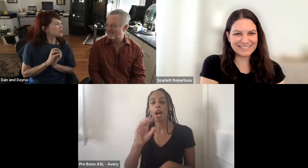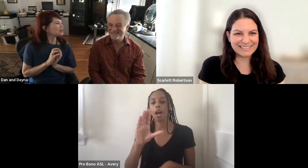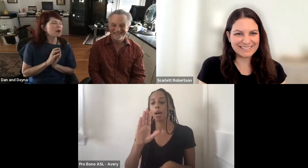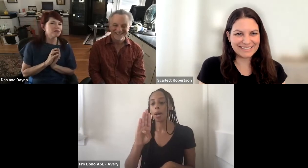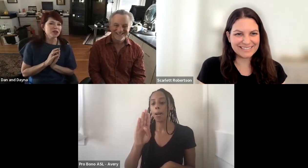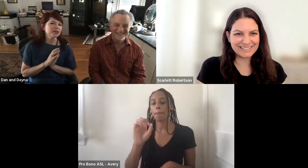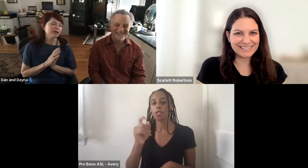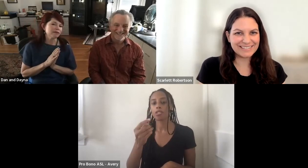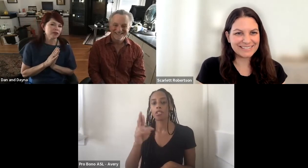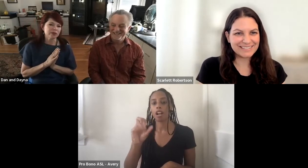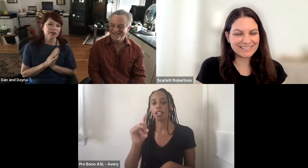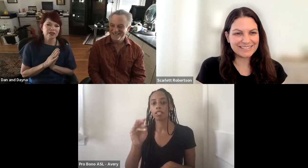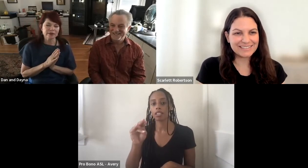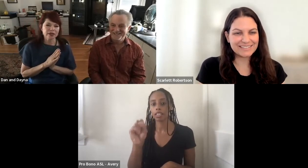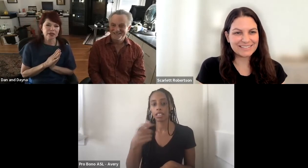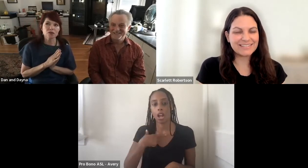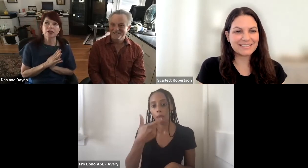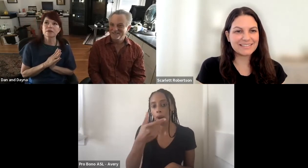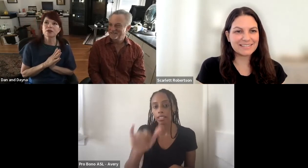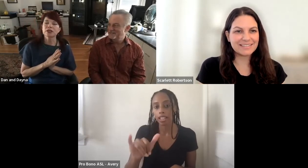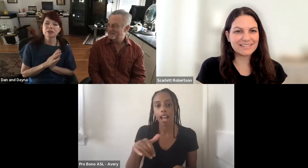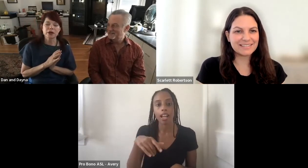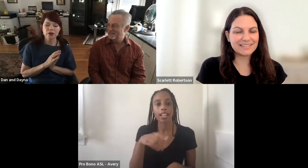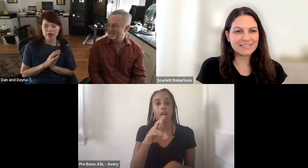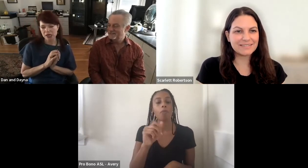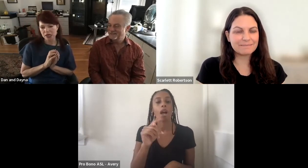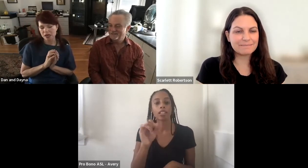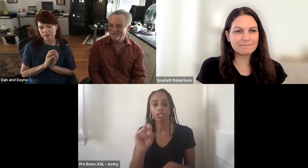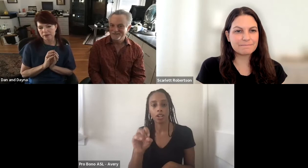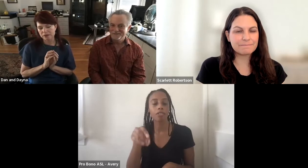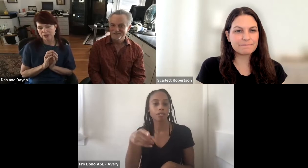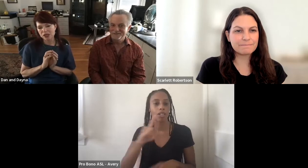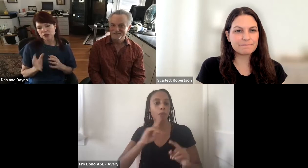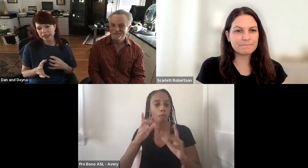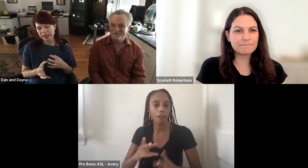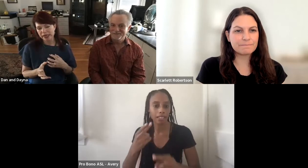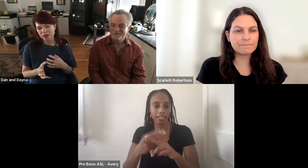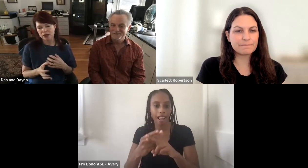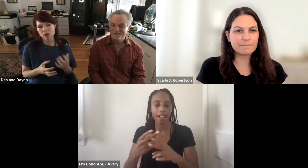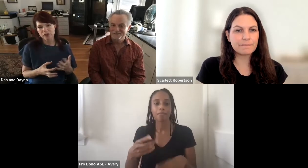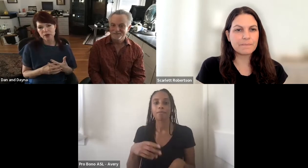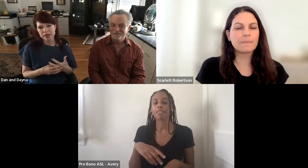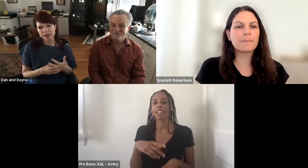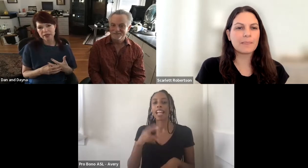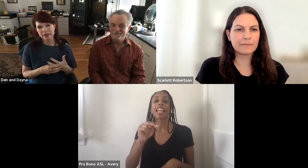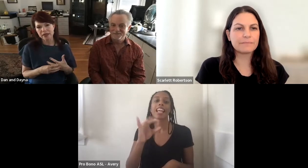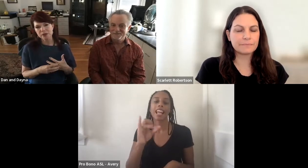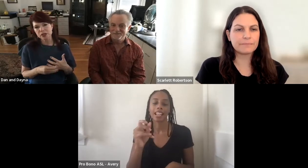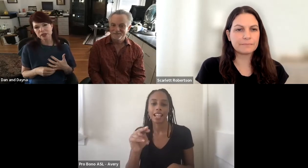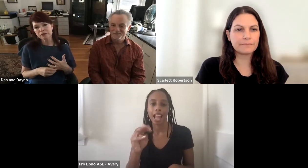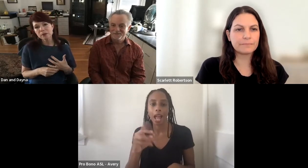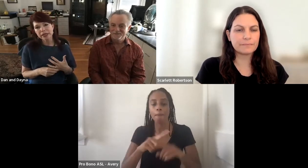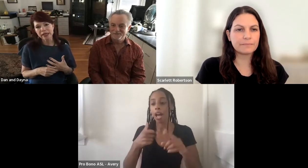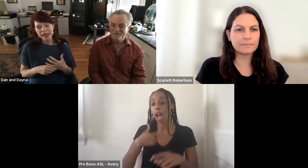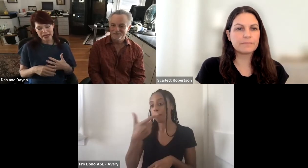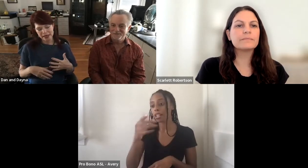feelings. I've watched that film a zillion times. I think it's one of the most inspiring interesting takes on creative process, especially